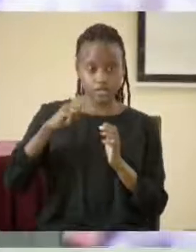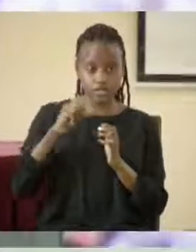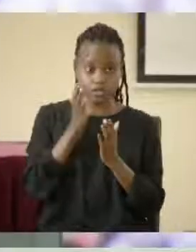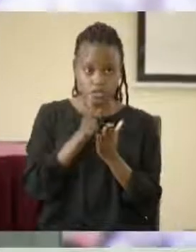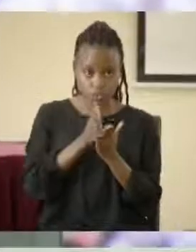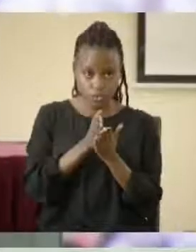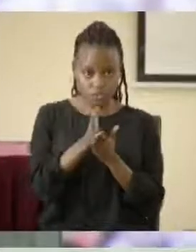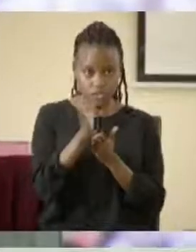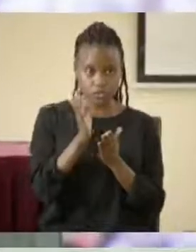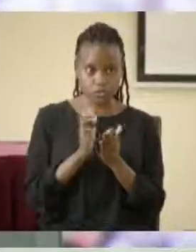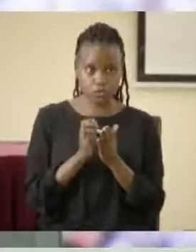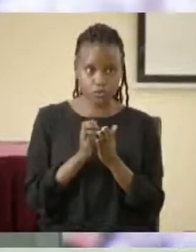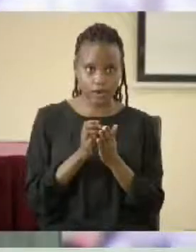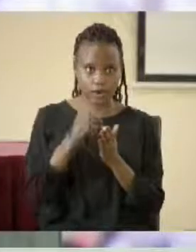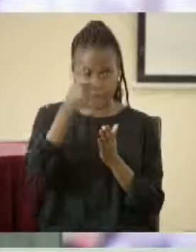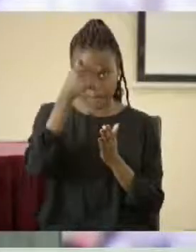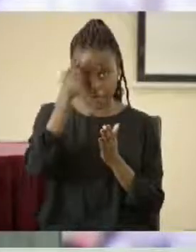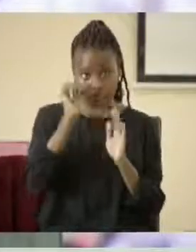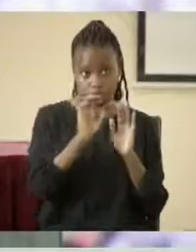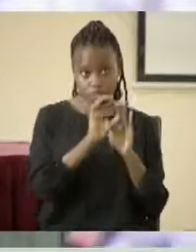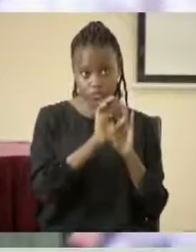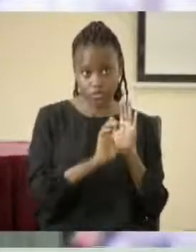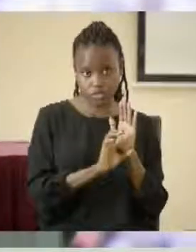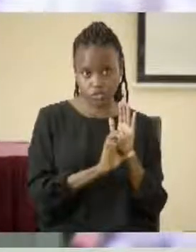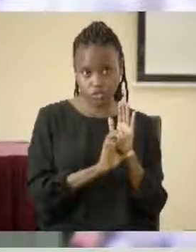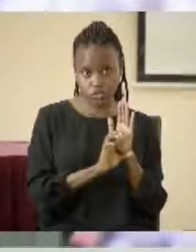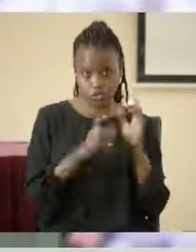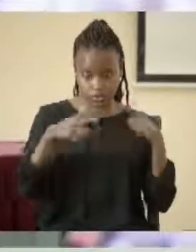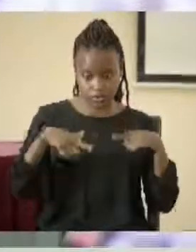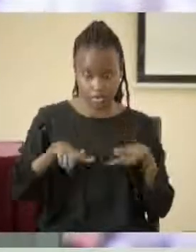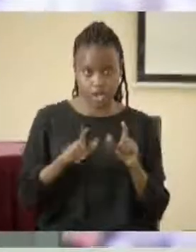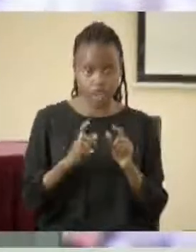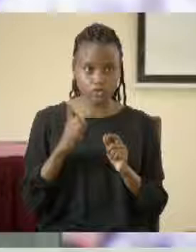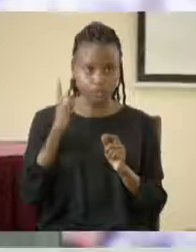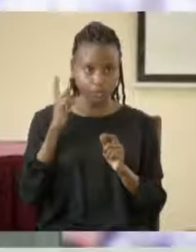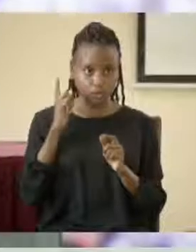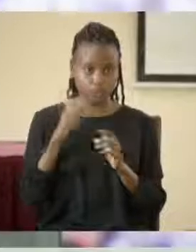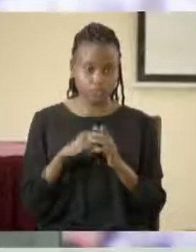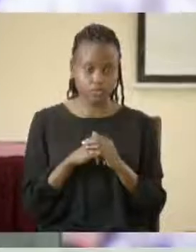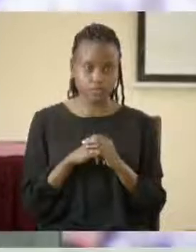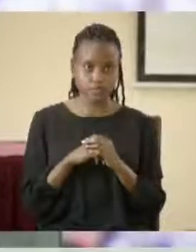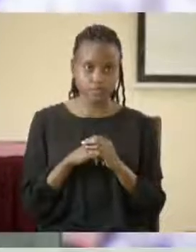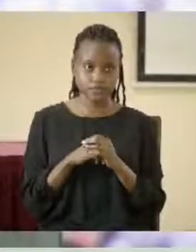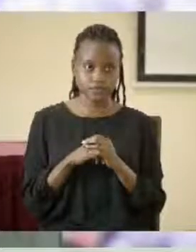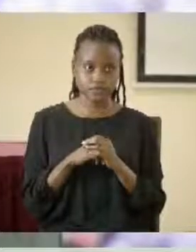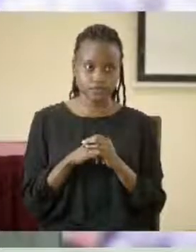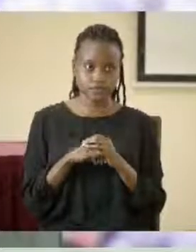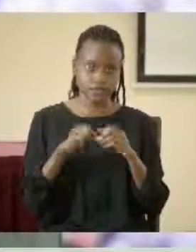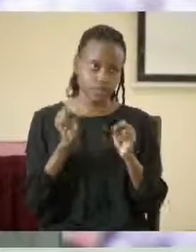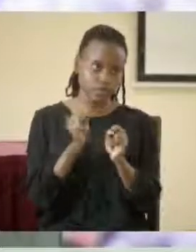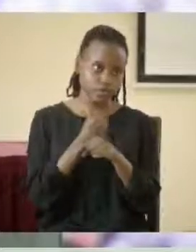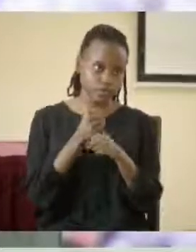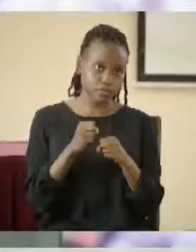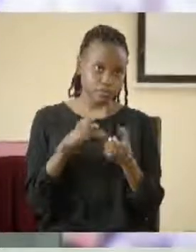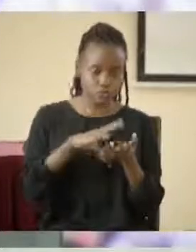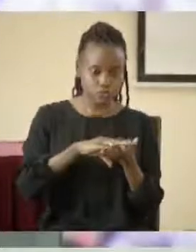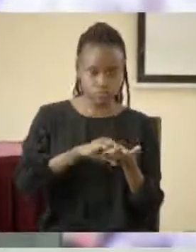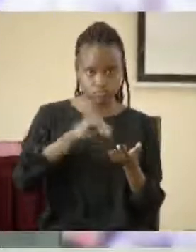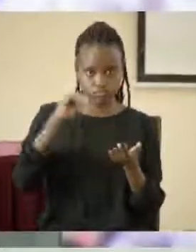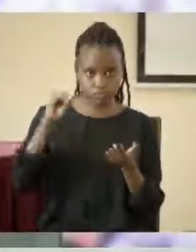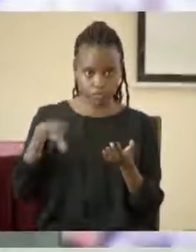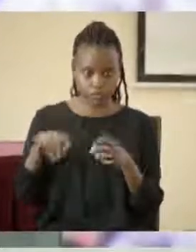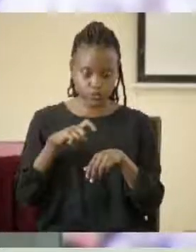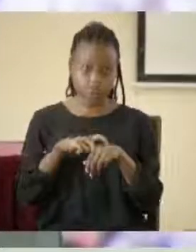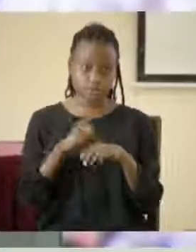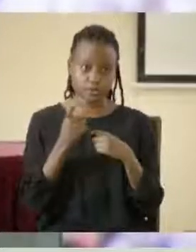ensure, because the Constitution allows these laws, we cannot actually exclude them when we are